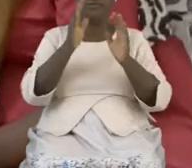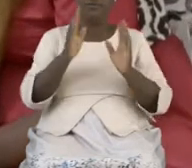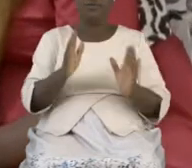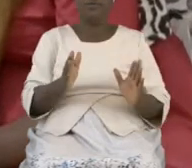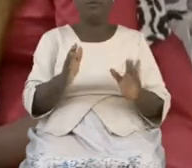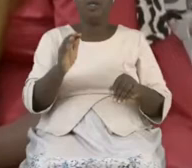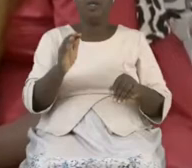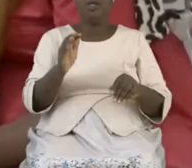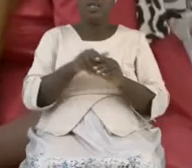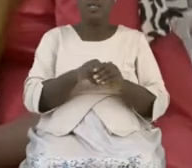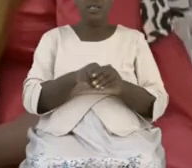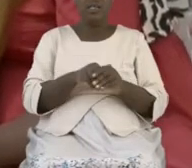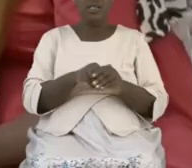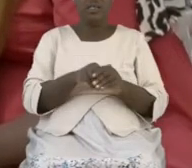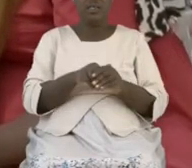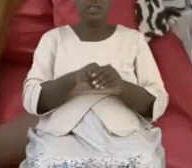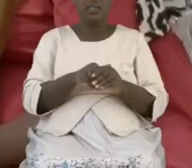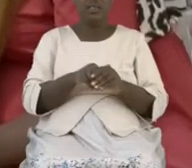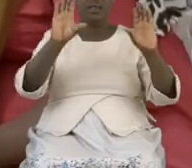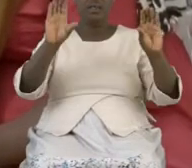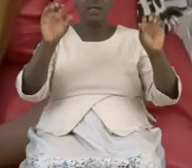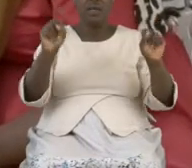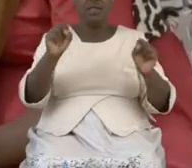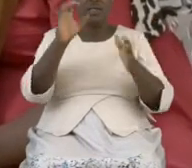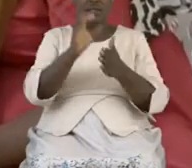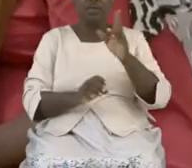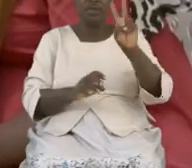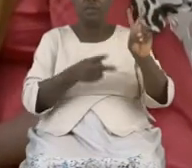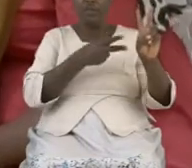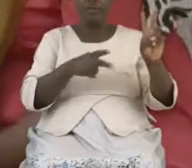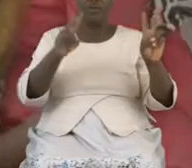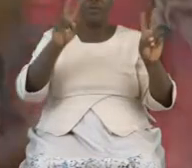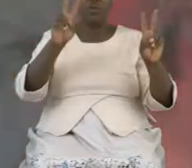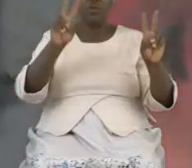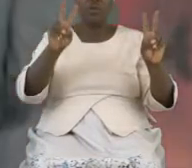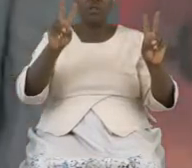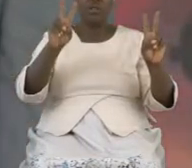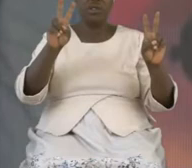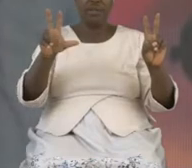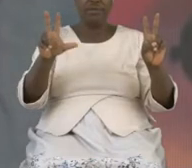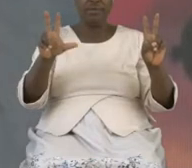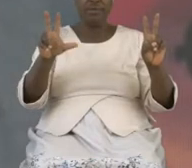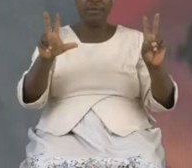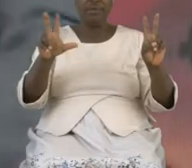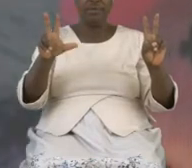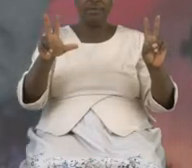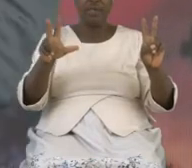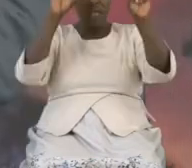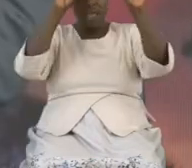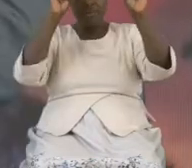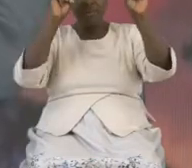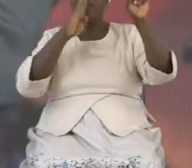2, reading from verse 23. Him being delivered by the